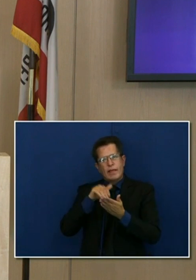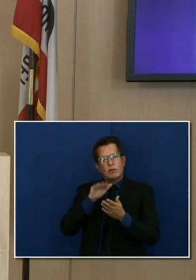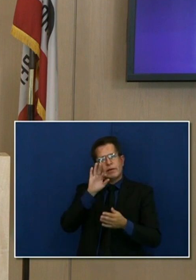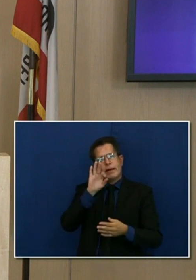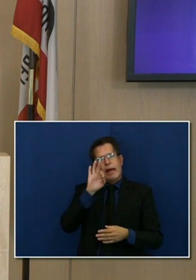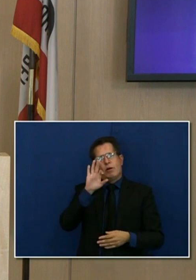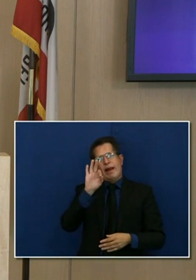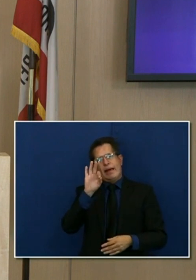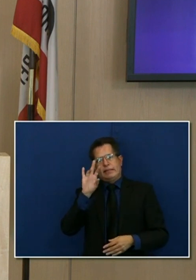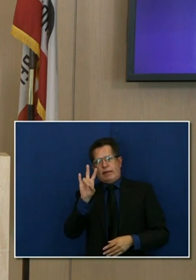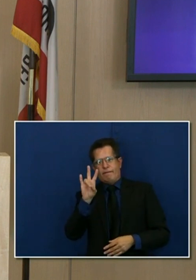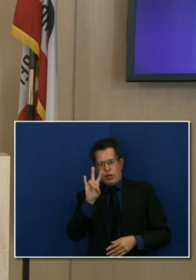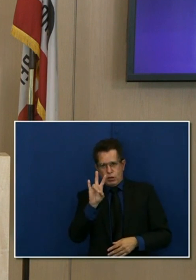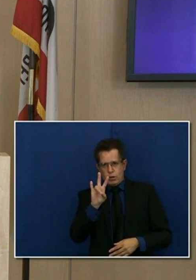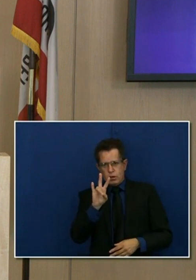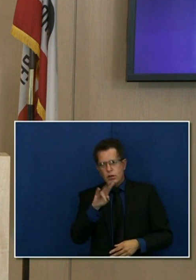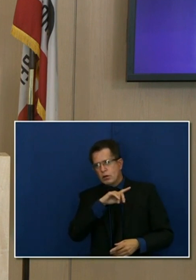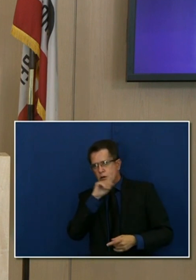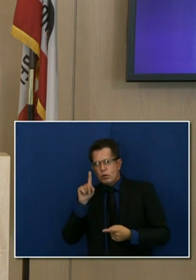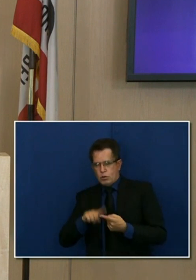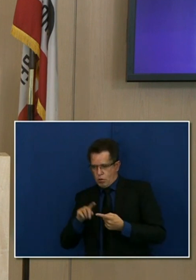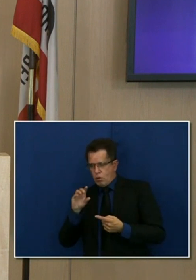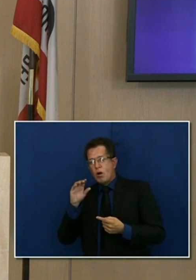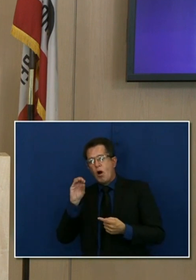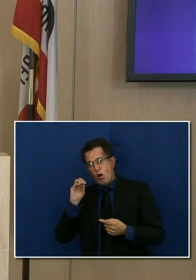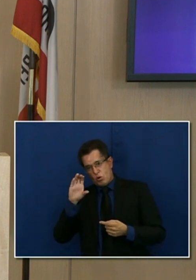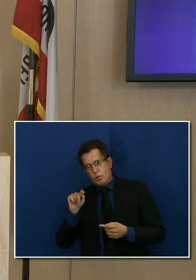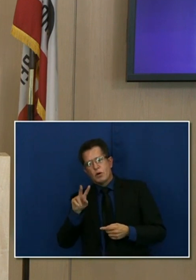1,997 cases, to October with